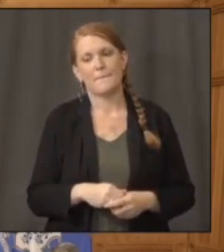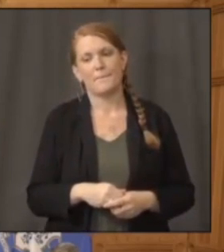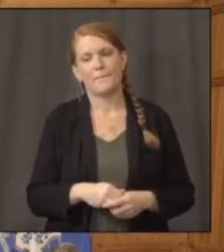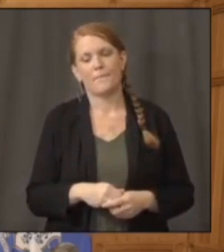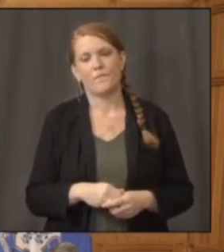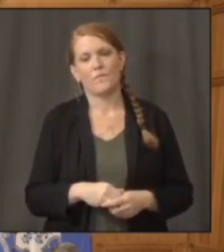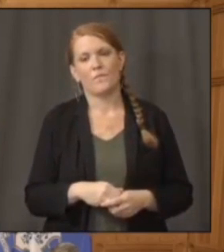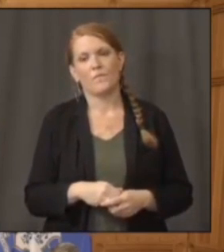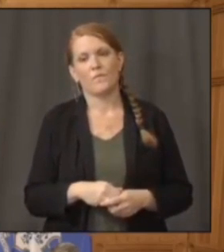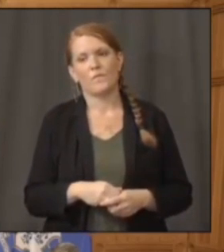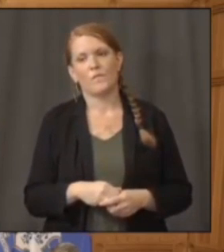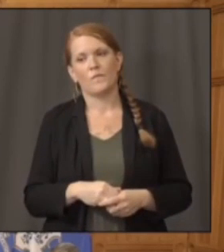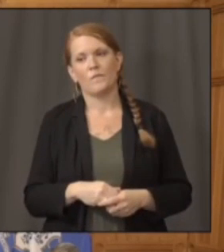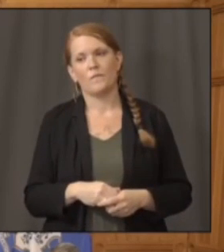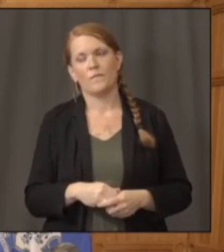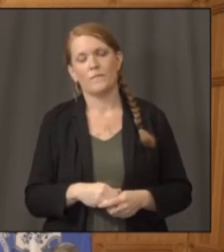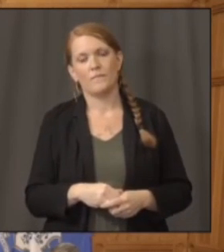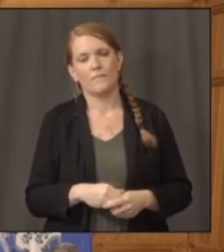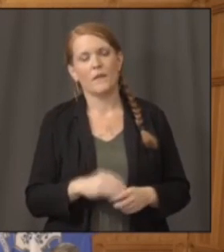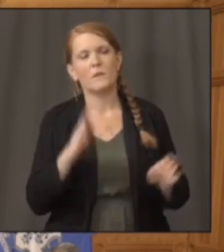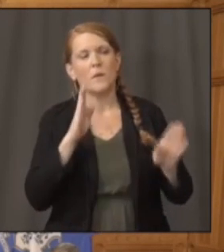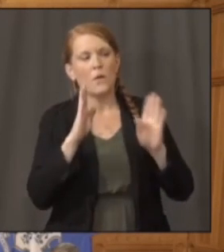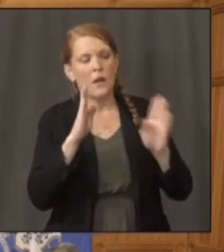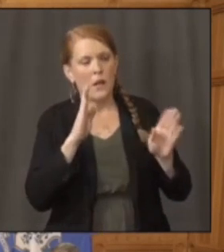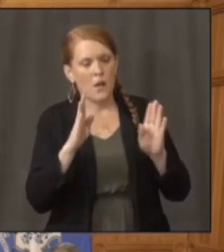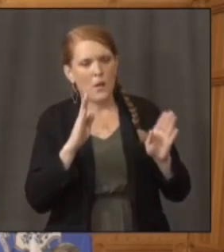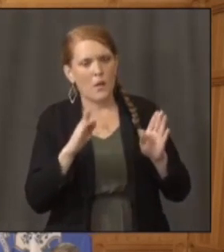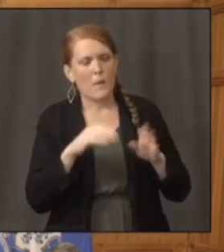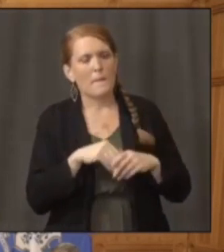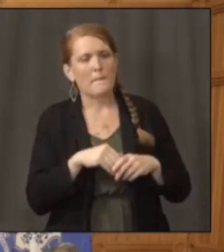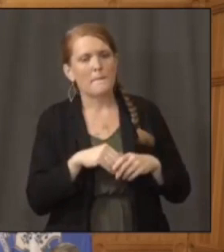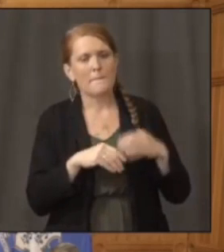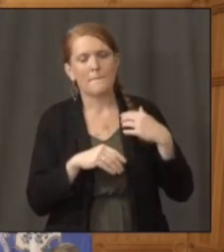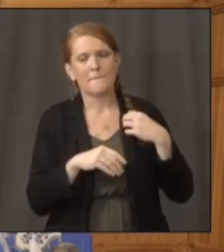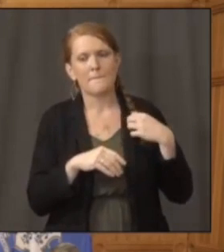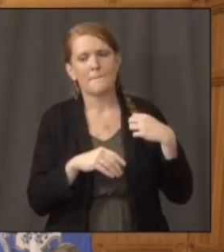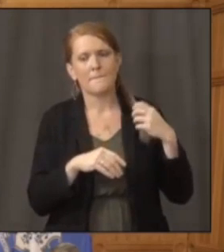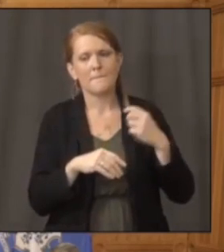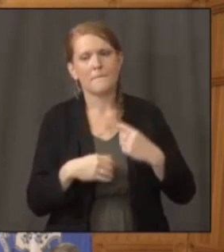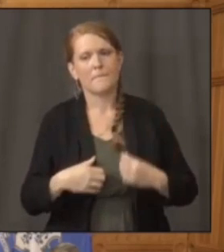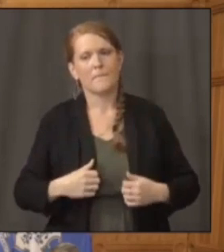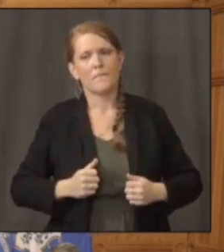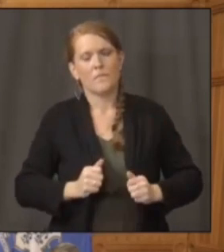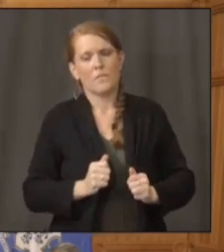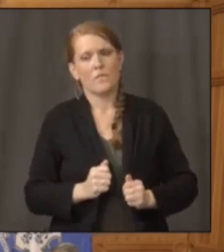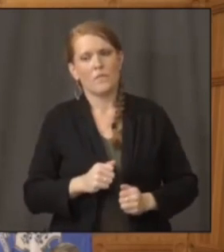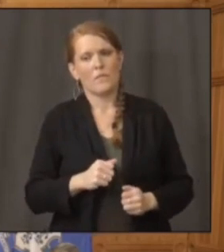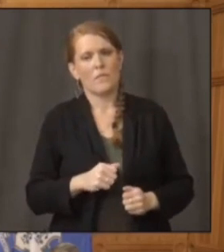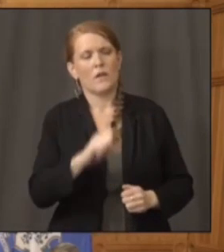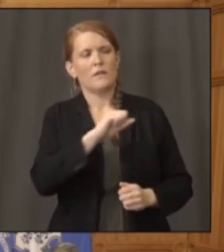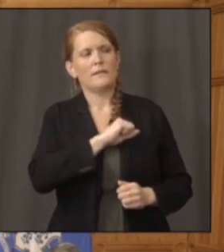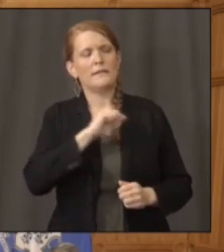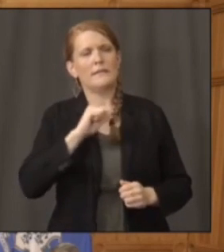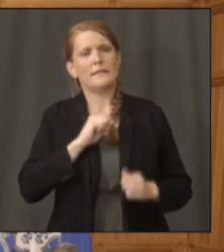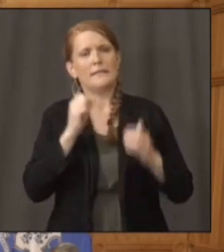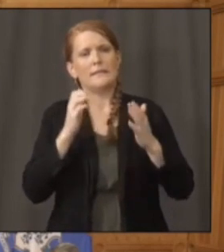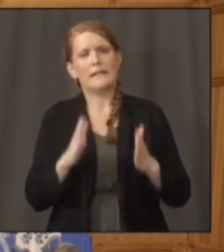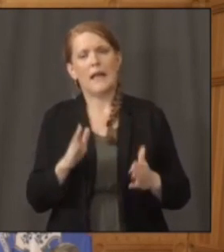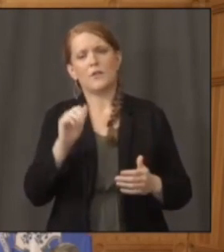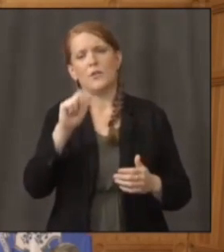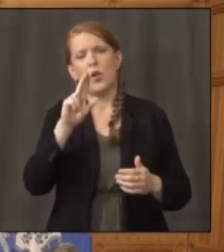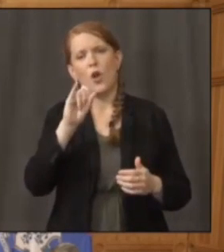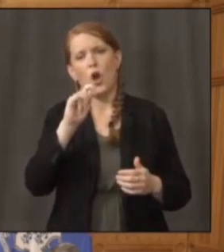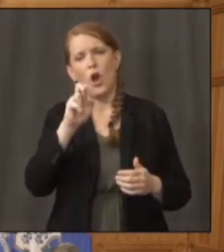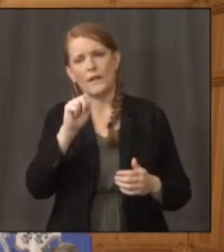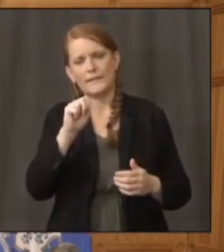Hello, Governor. I was interested in your response to the letter you would have gotten today from Senator Austin, a couple of